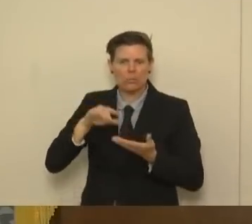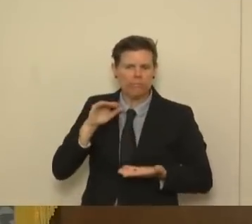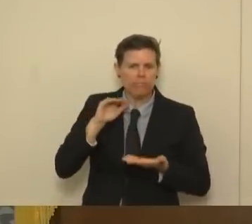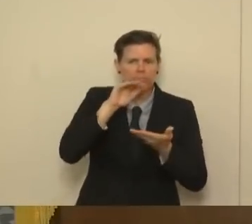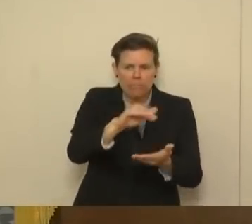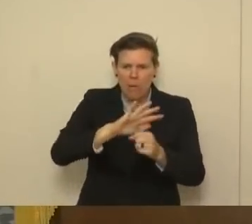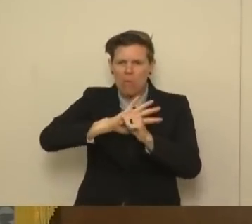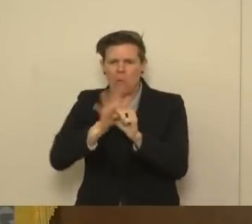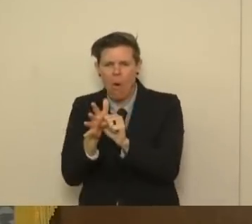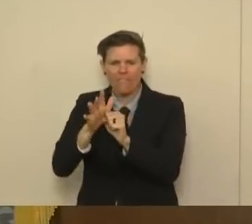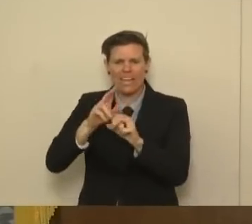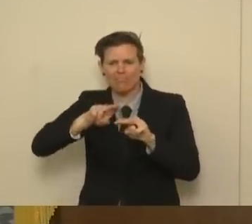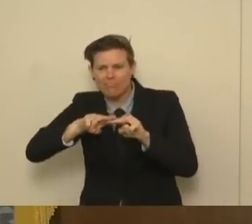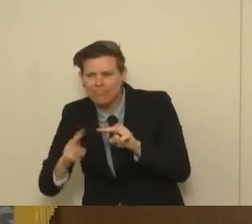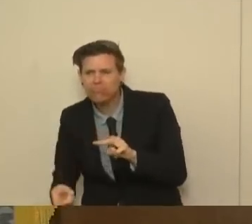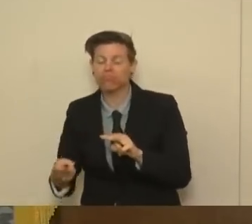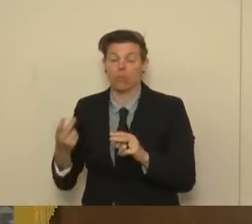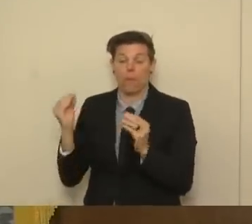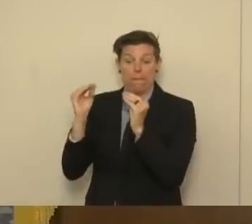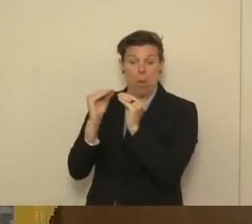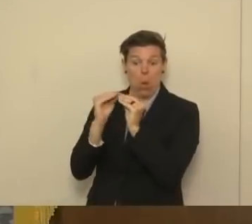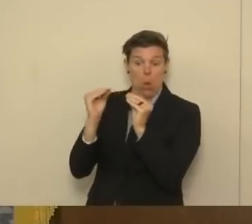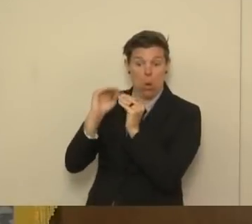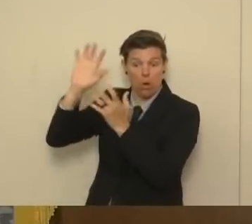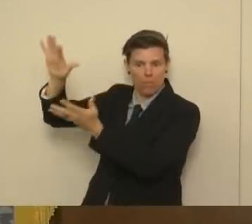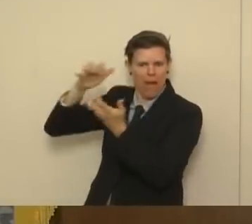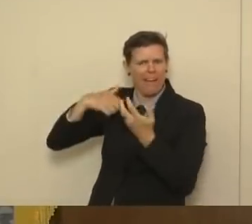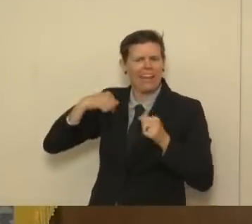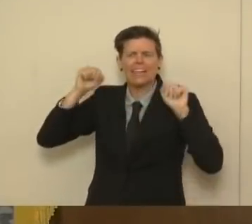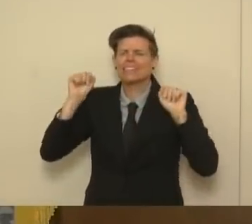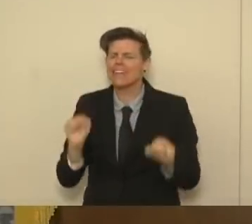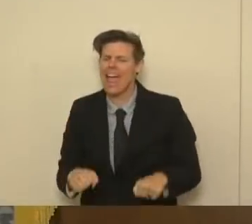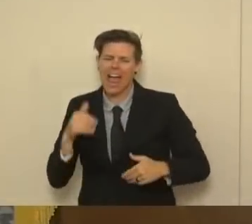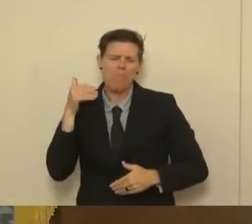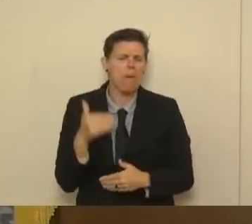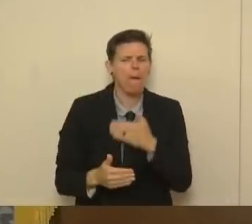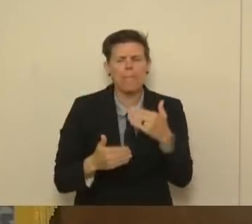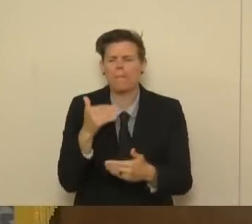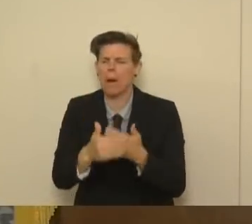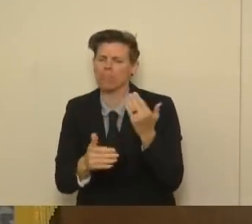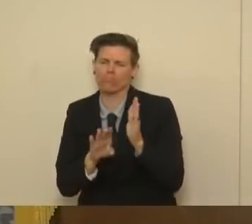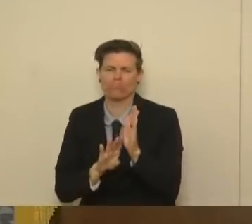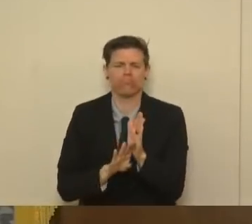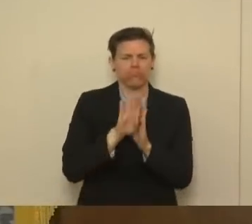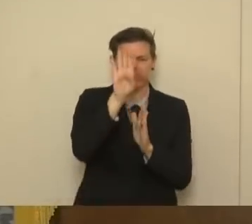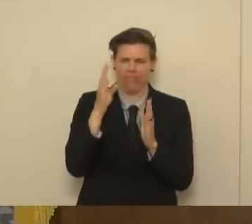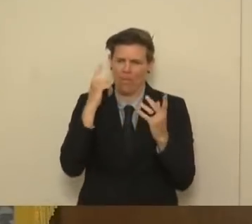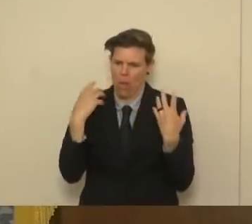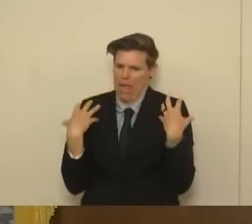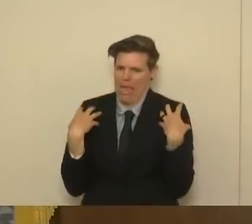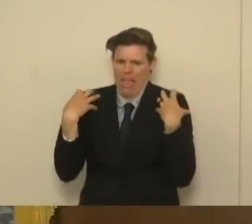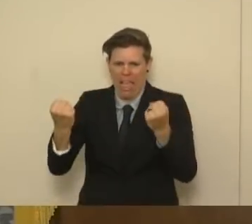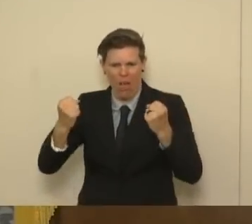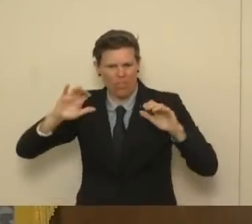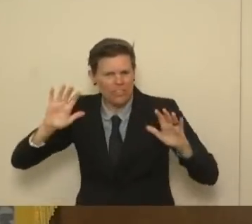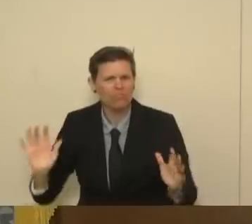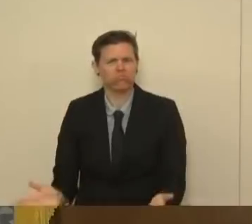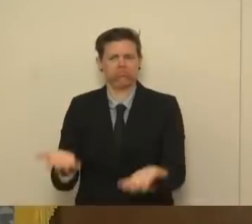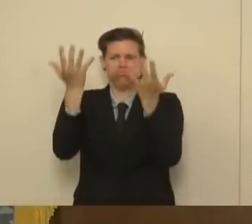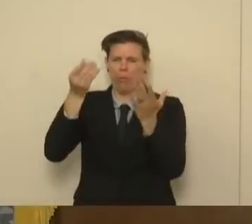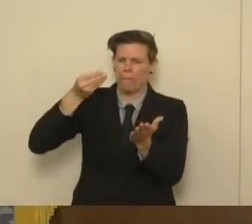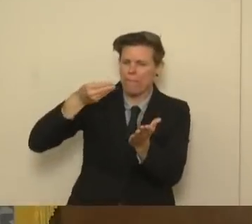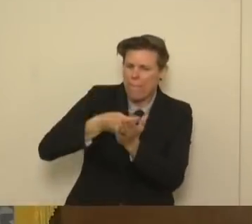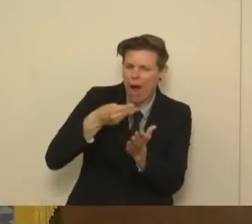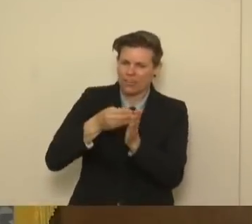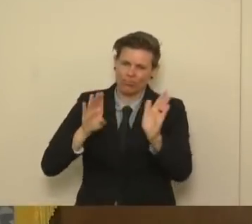And I'd love to even see, right, a resurgence of economic activity in the state. And that happens, it's all based